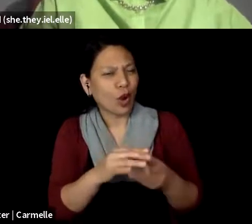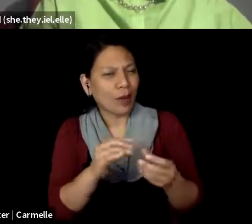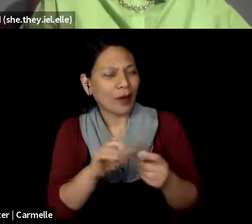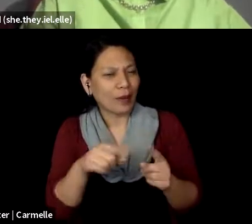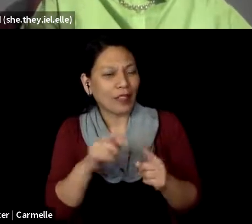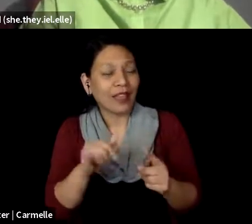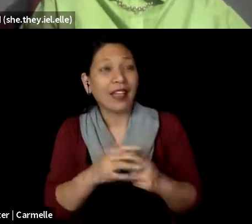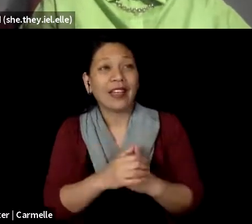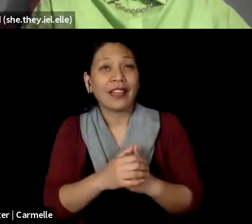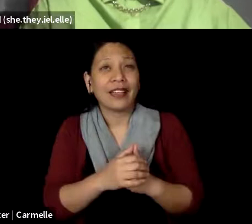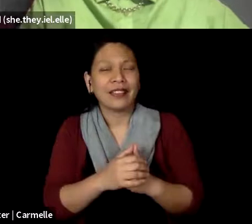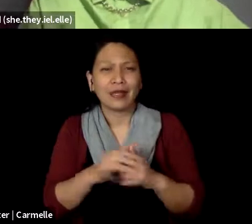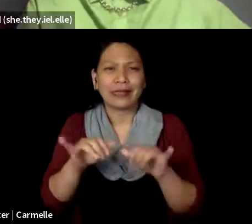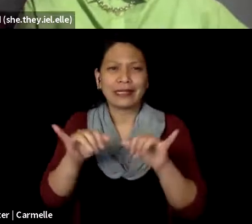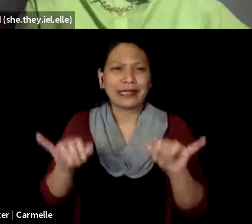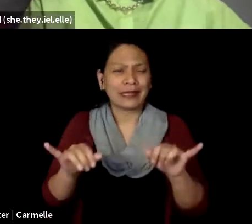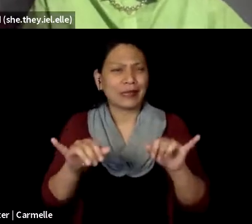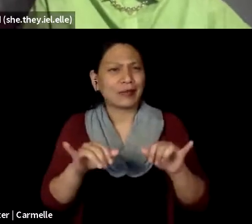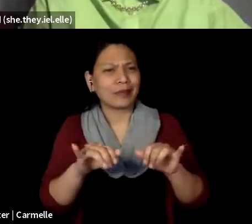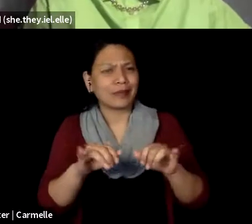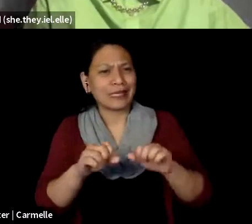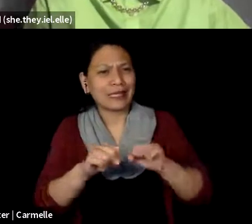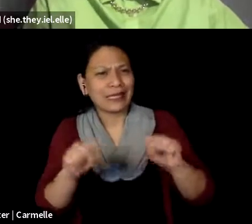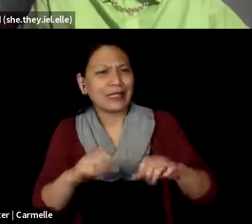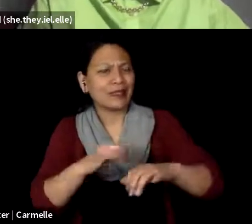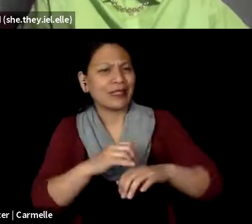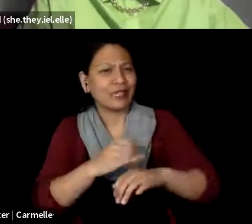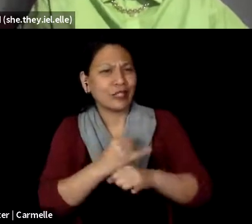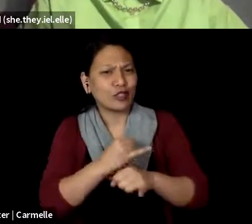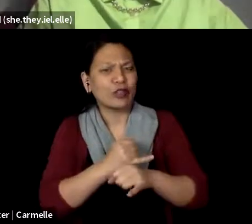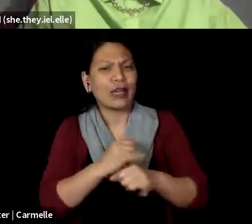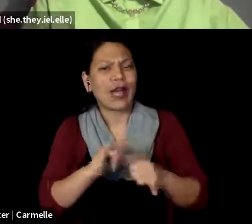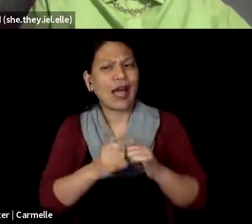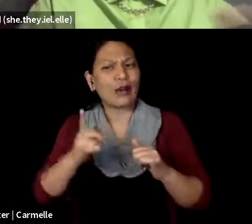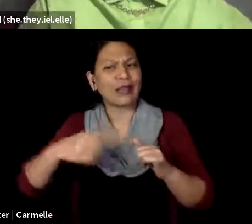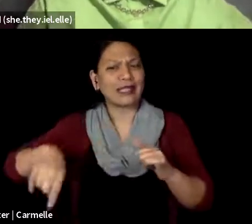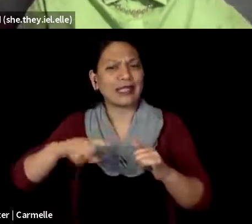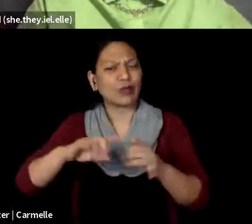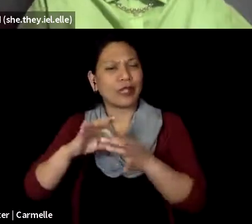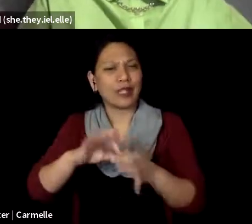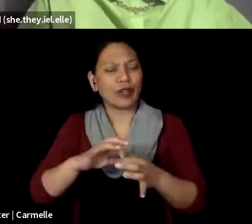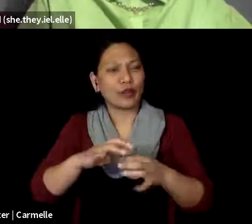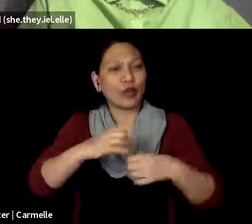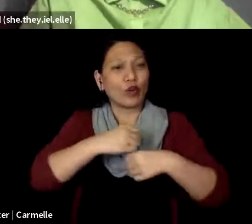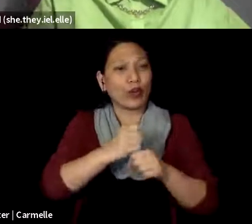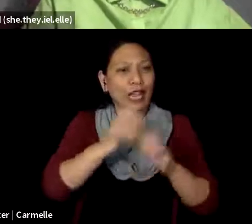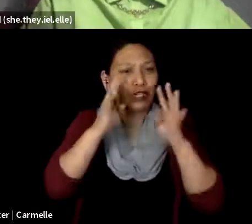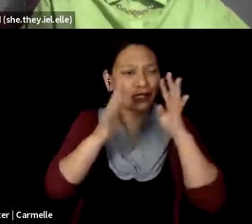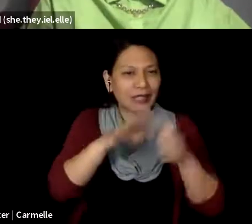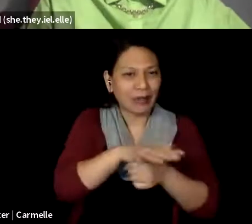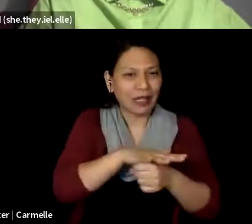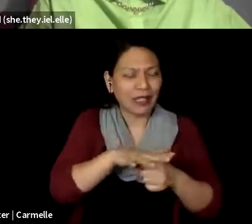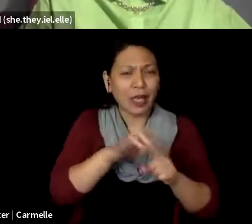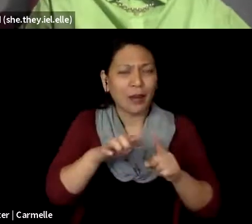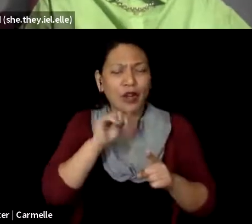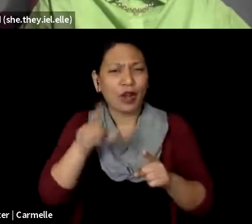how were they, I guess, accountable in making creation spaces that not only honor our ancestors, because sometimes I feel